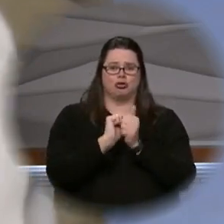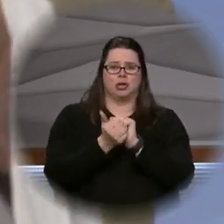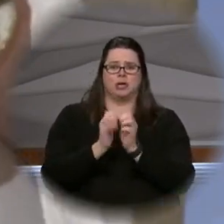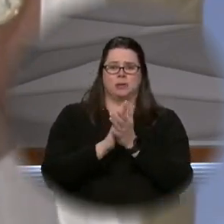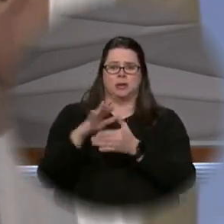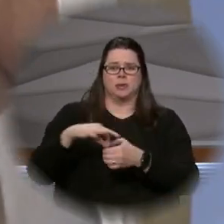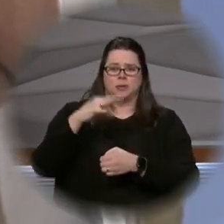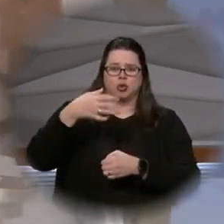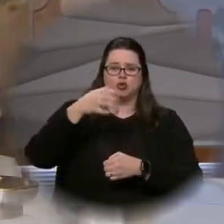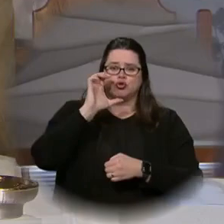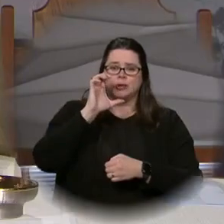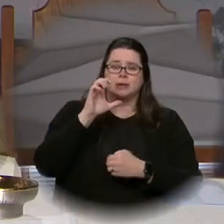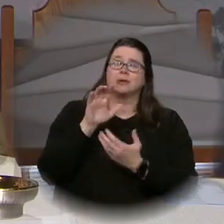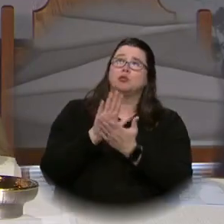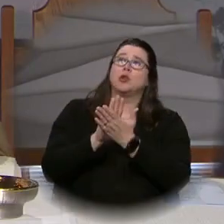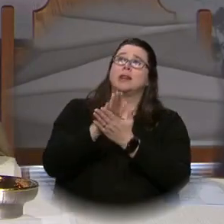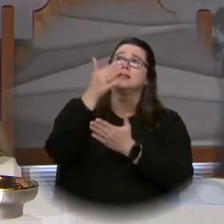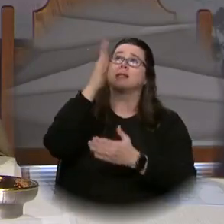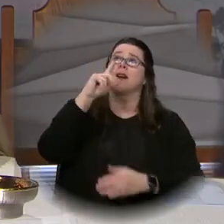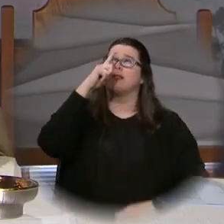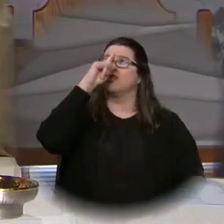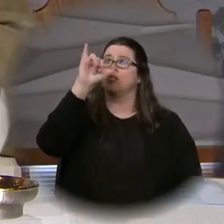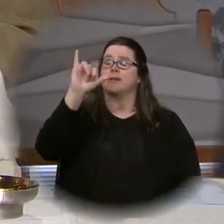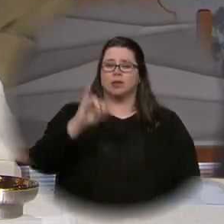drink. Blessed be God forever.